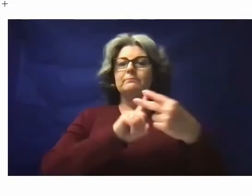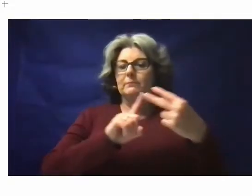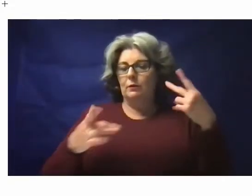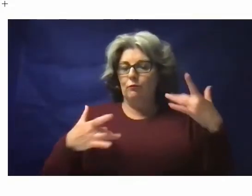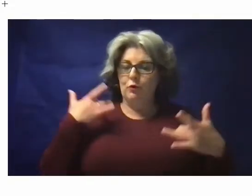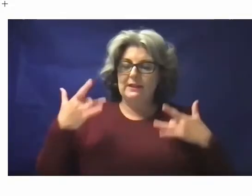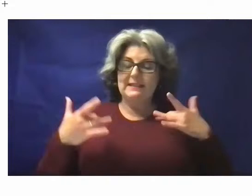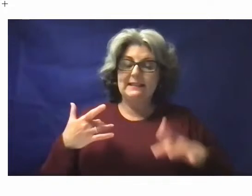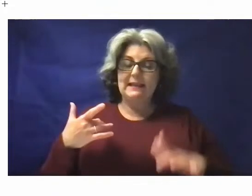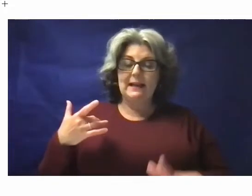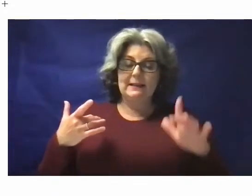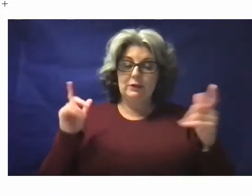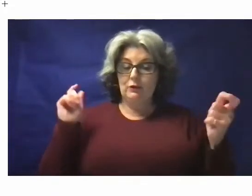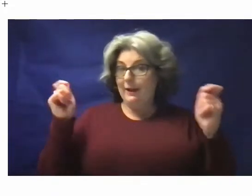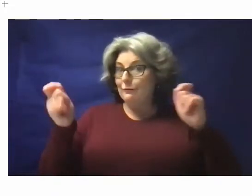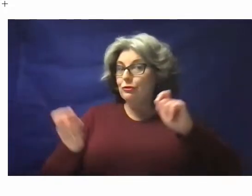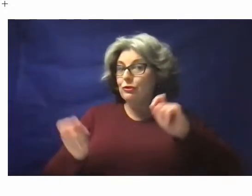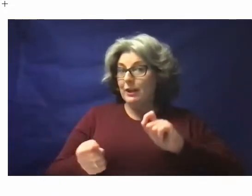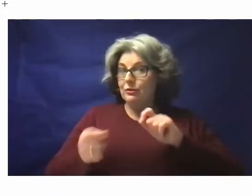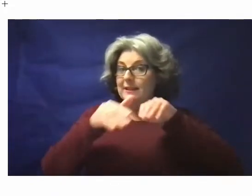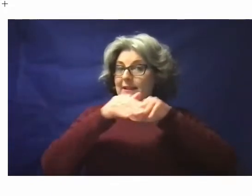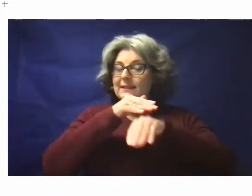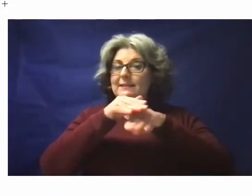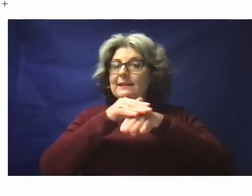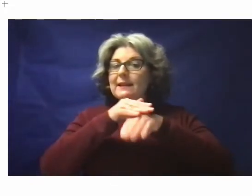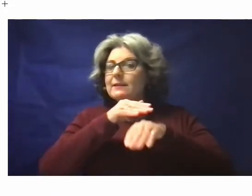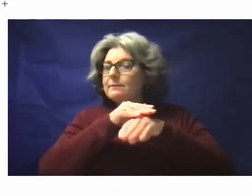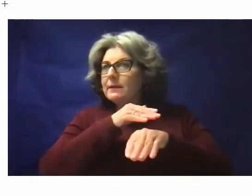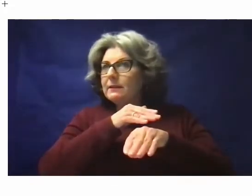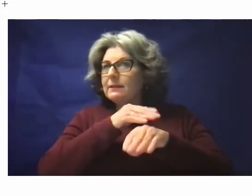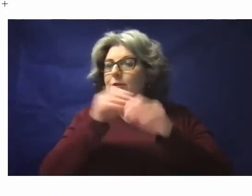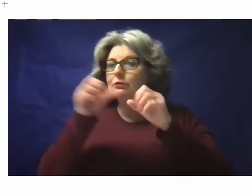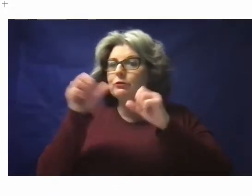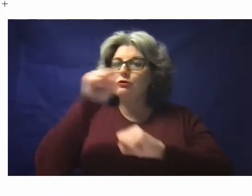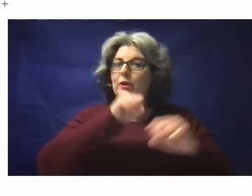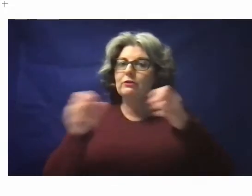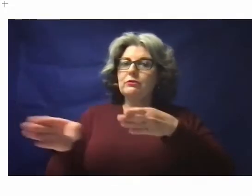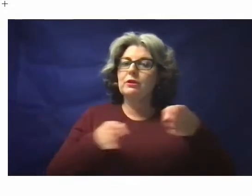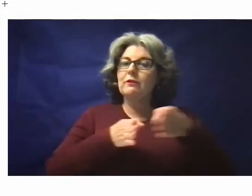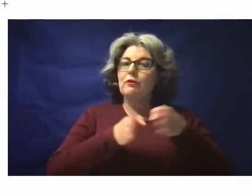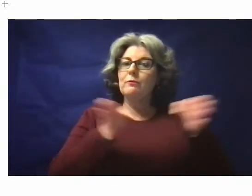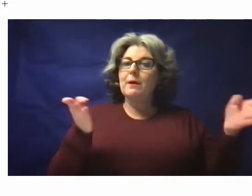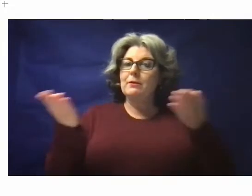these changes with our accessibility strategy for the public service that got